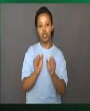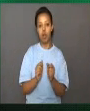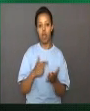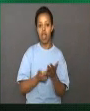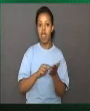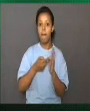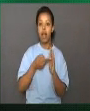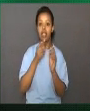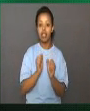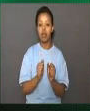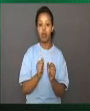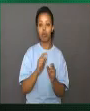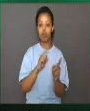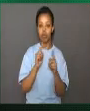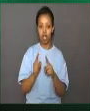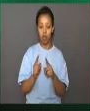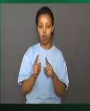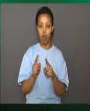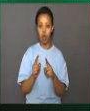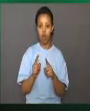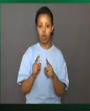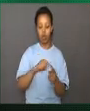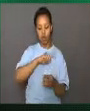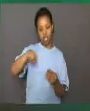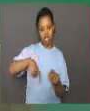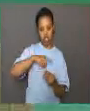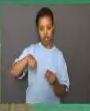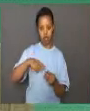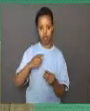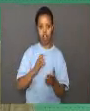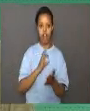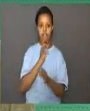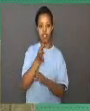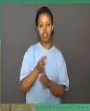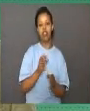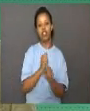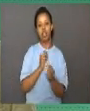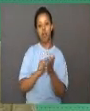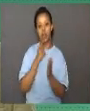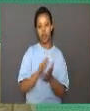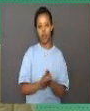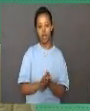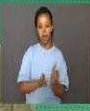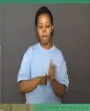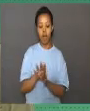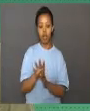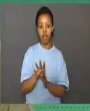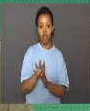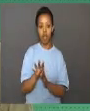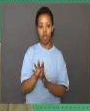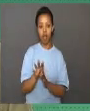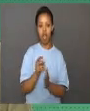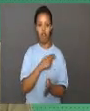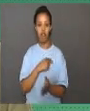This means that they occur in cycles. The bacteria are responsible